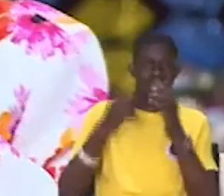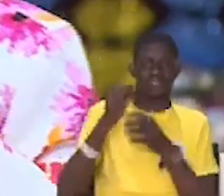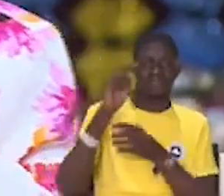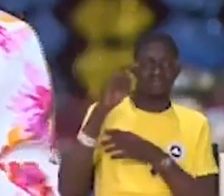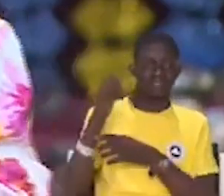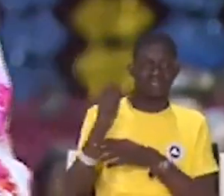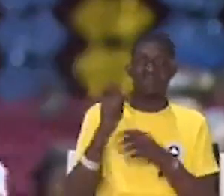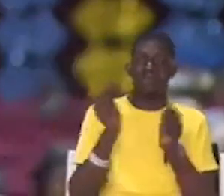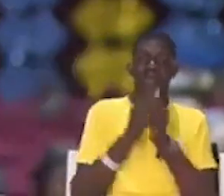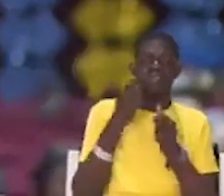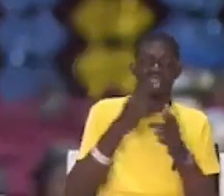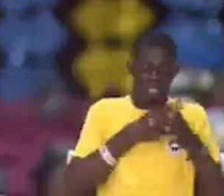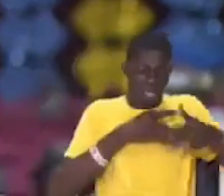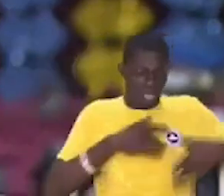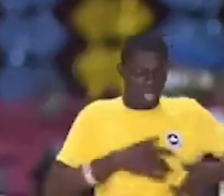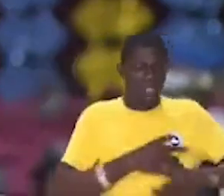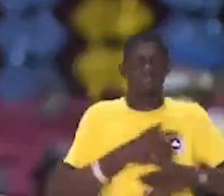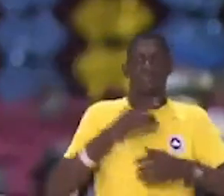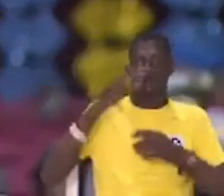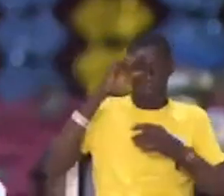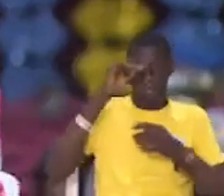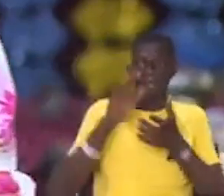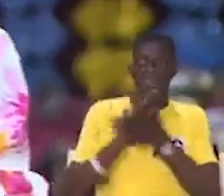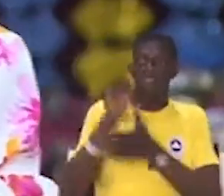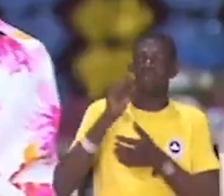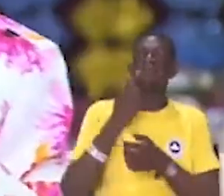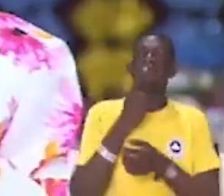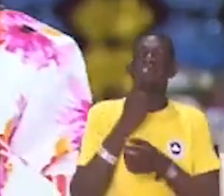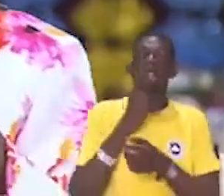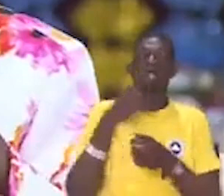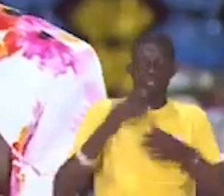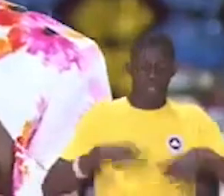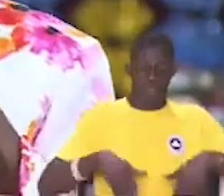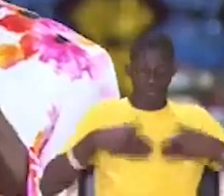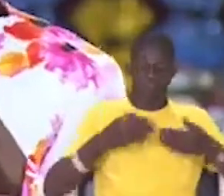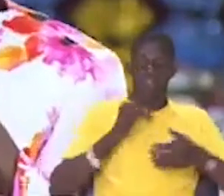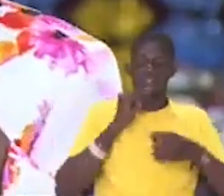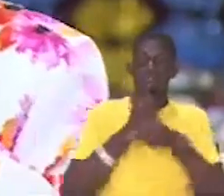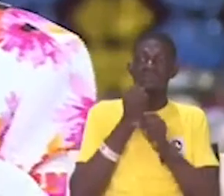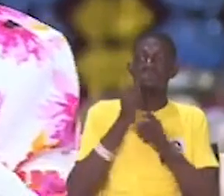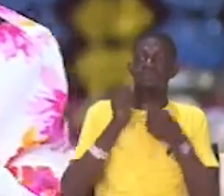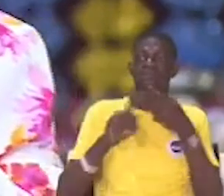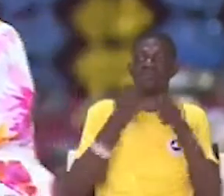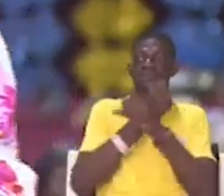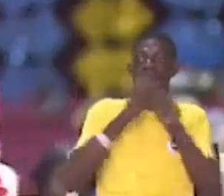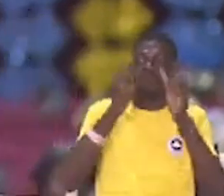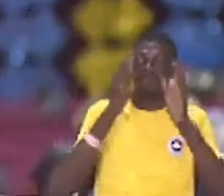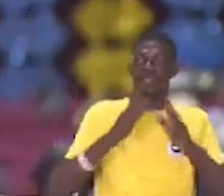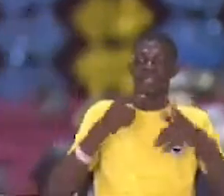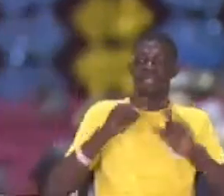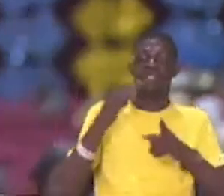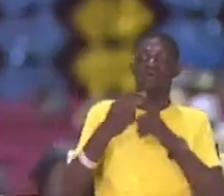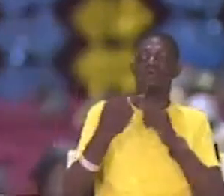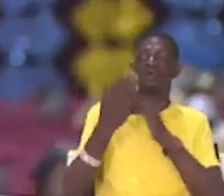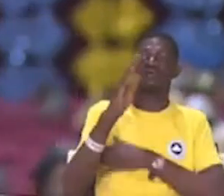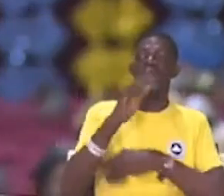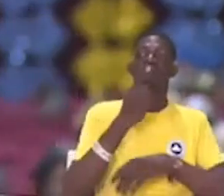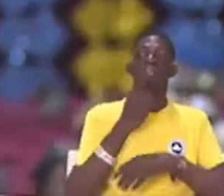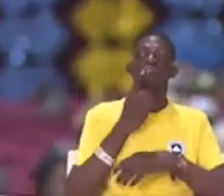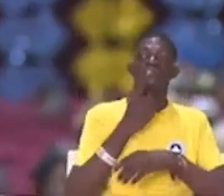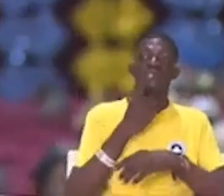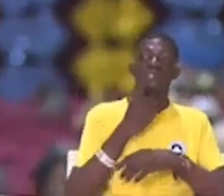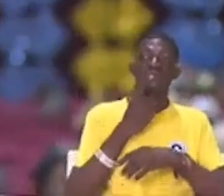Romans 10 verse 10, with the heart a man believes, and with the mouth confession is made unto salvation. Let the words of your